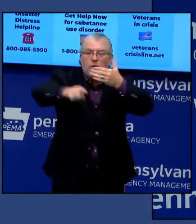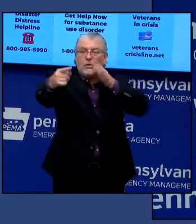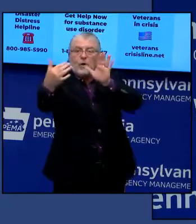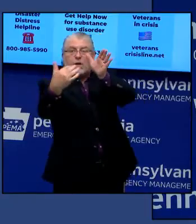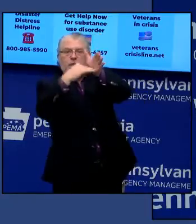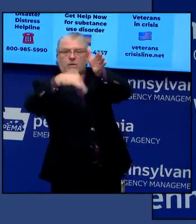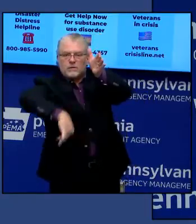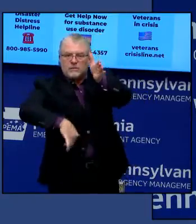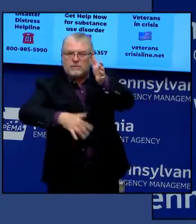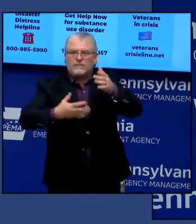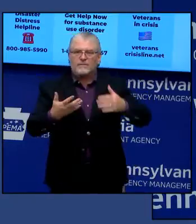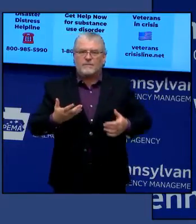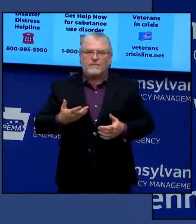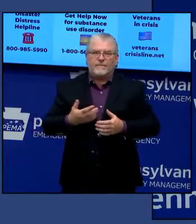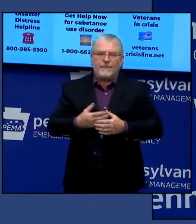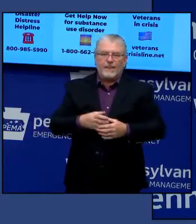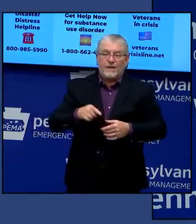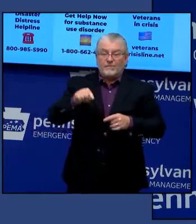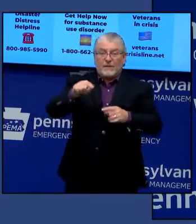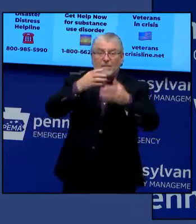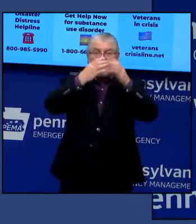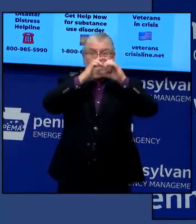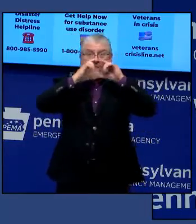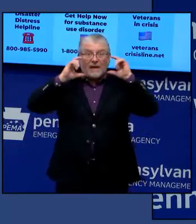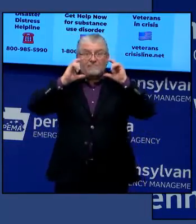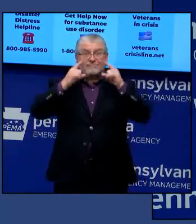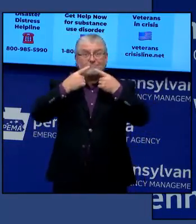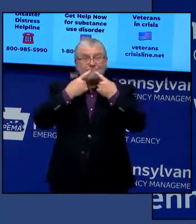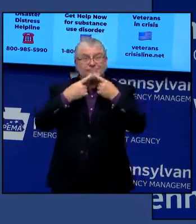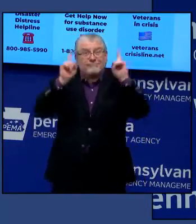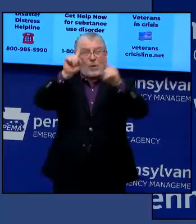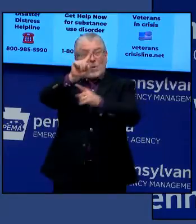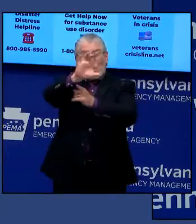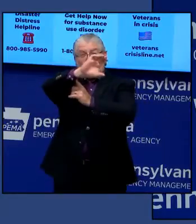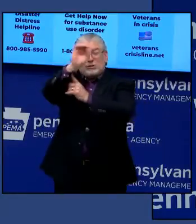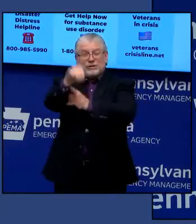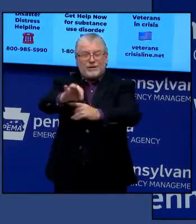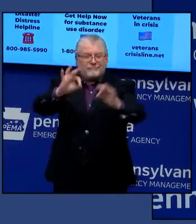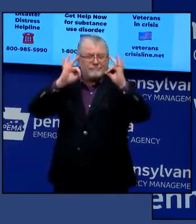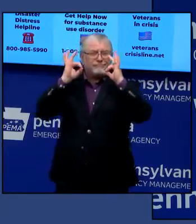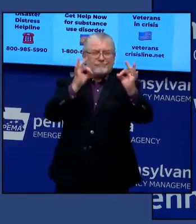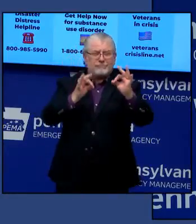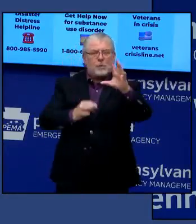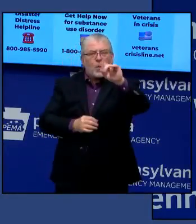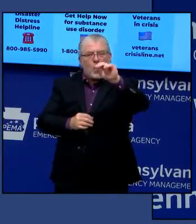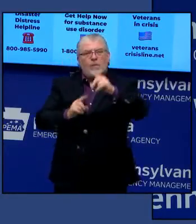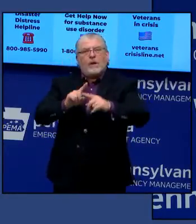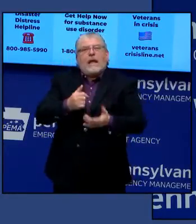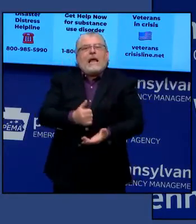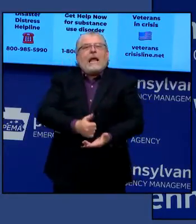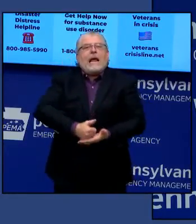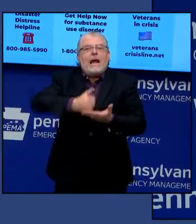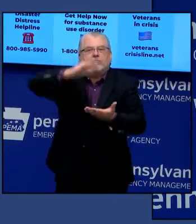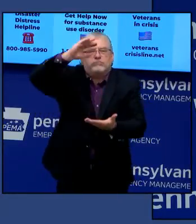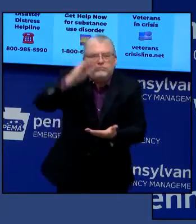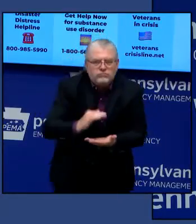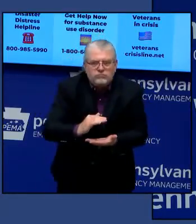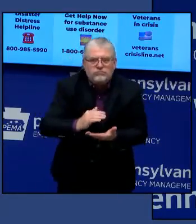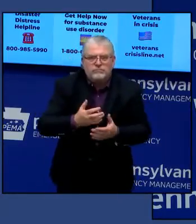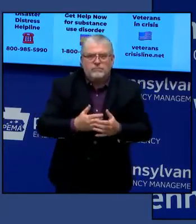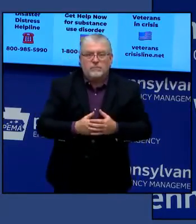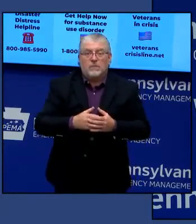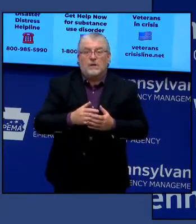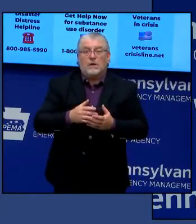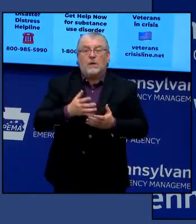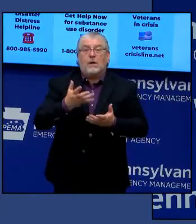of COVID-19. The biggest areas where there's spread is where there's more population density. That's why we have more cases